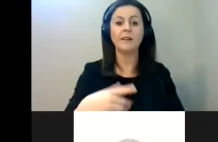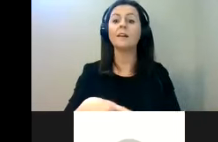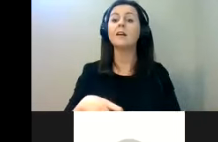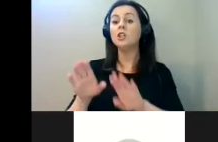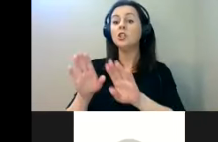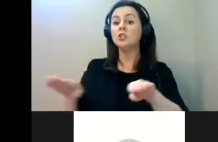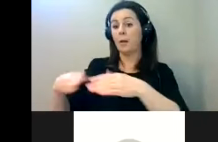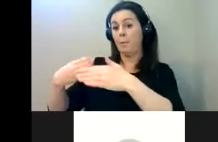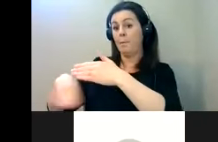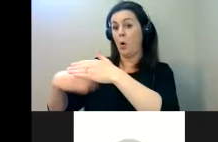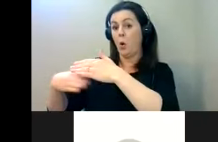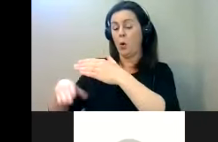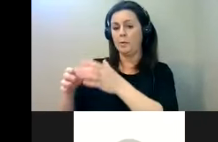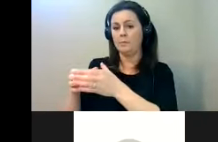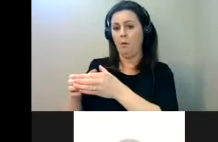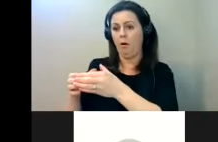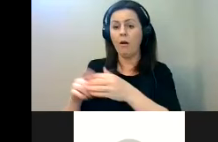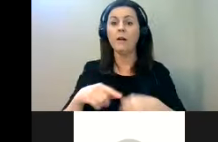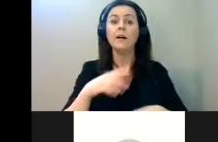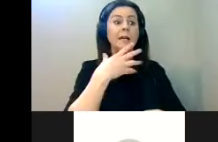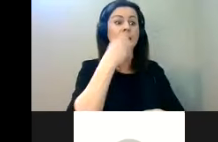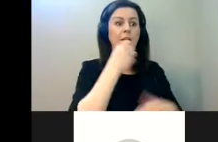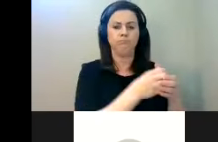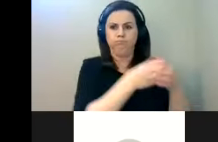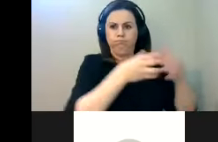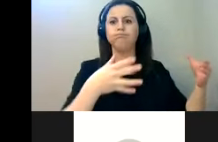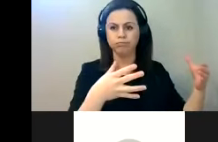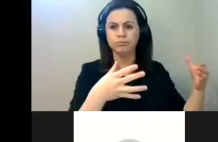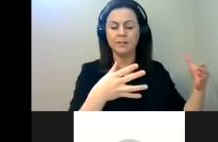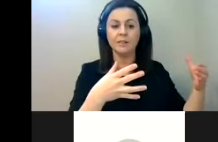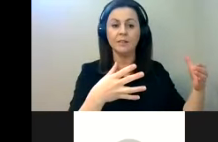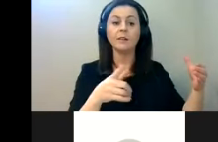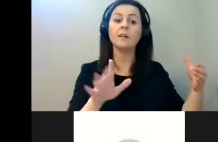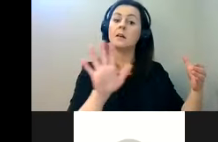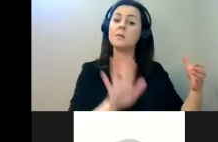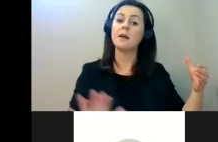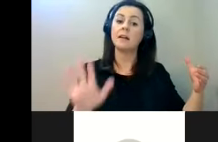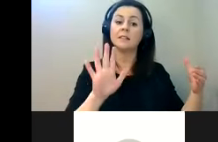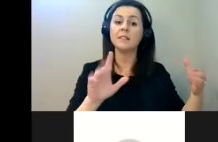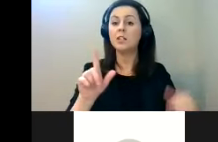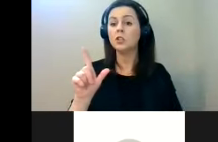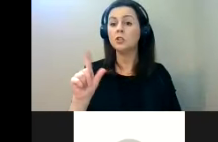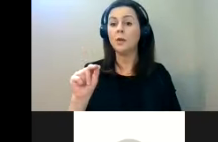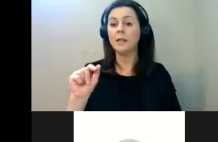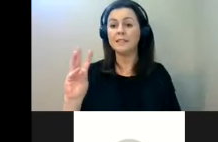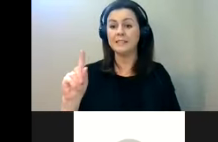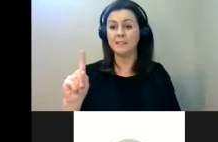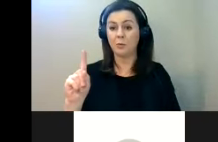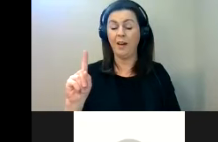born, and it's estimated that there will be 12 million seniors by 2061.